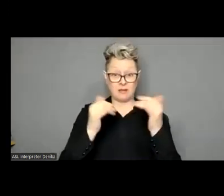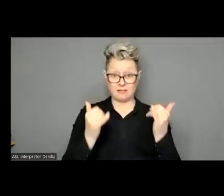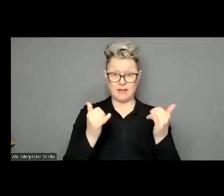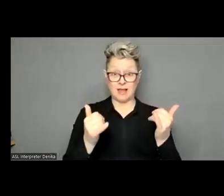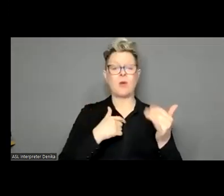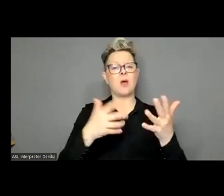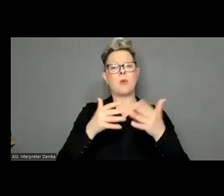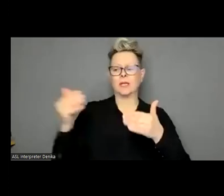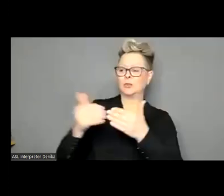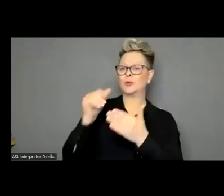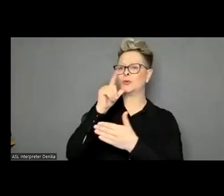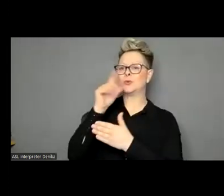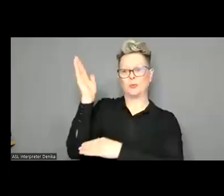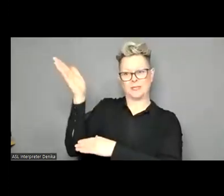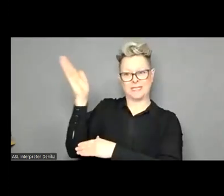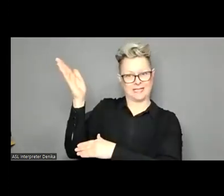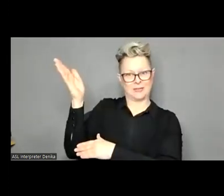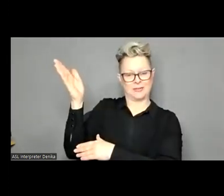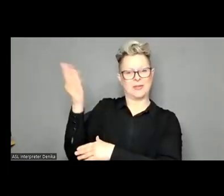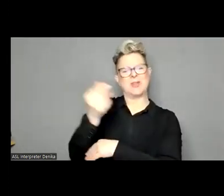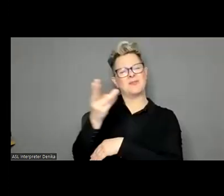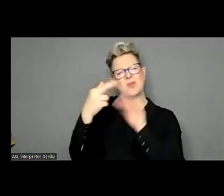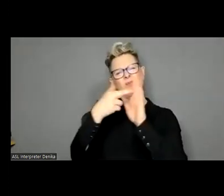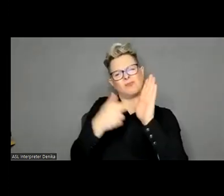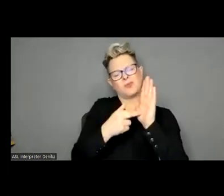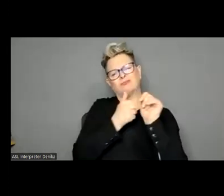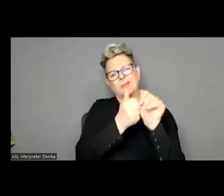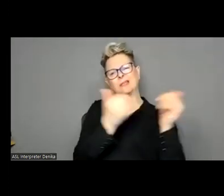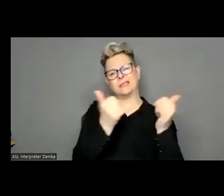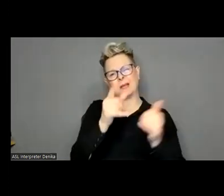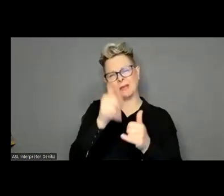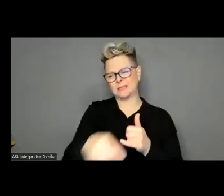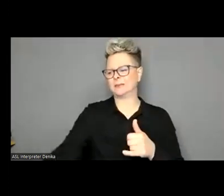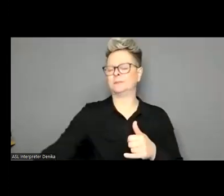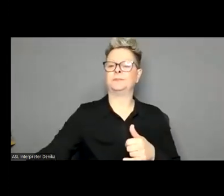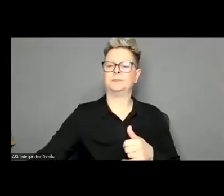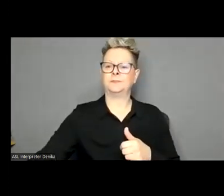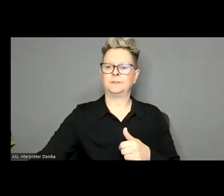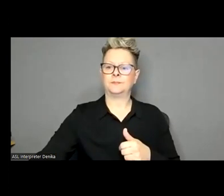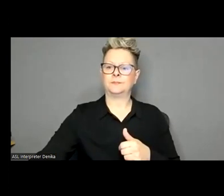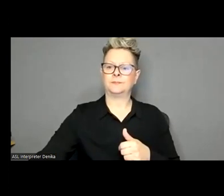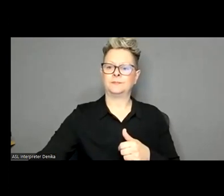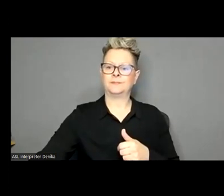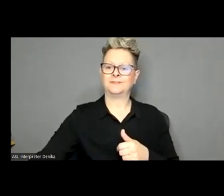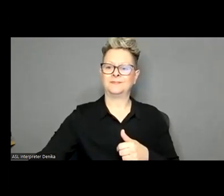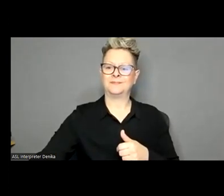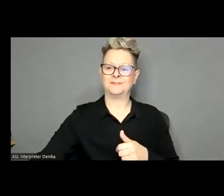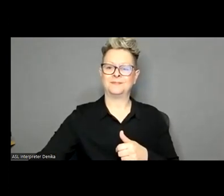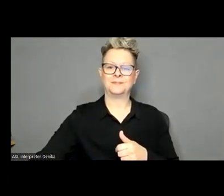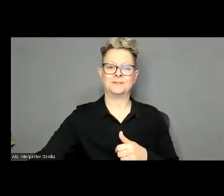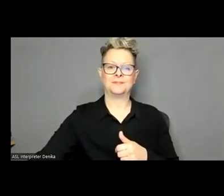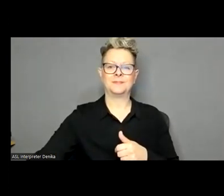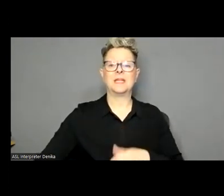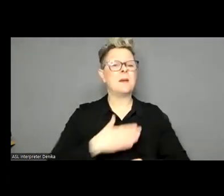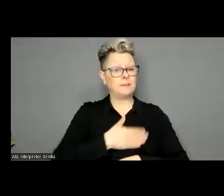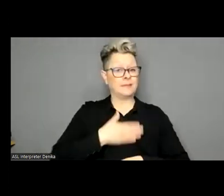today's presenter, there are a few housekeeping items. I'm going to ask if everyone could mute your mics to block